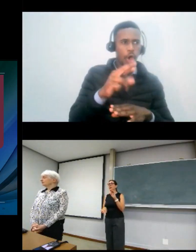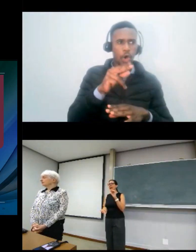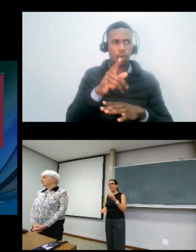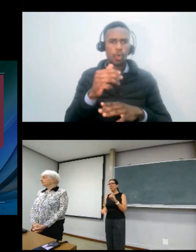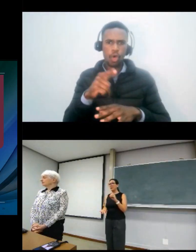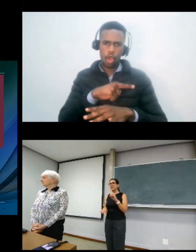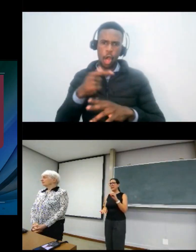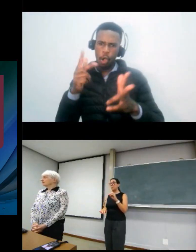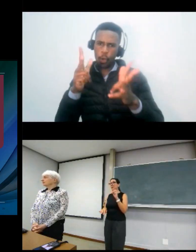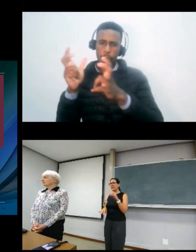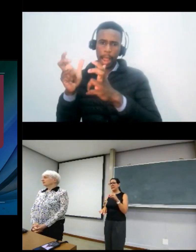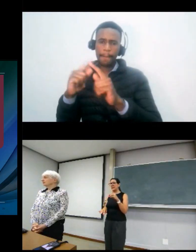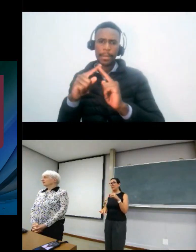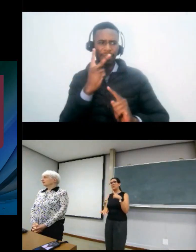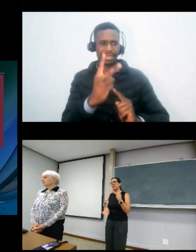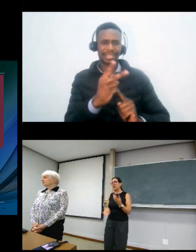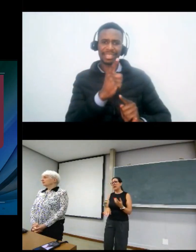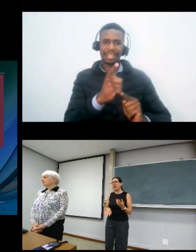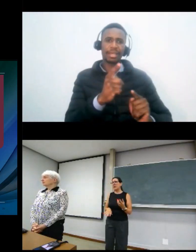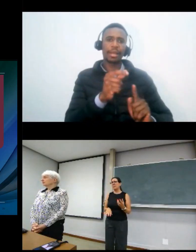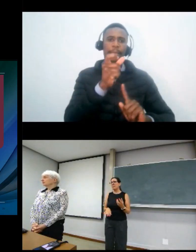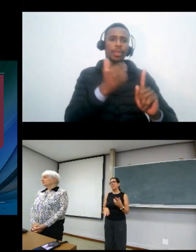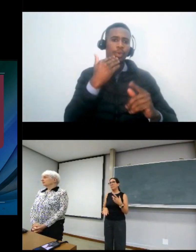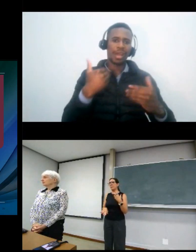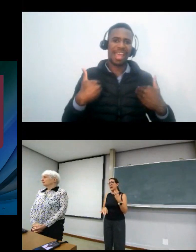more accurate at predicting